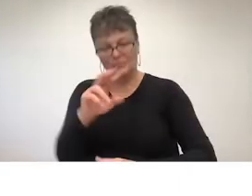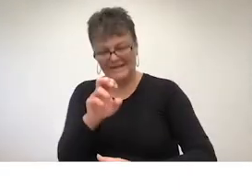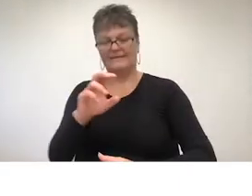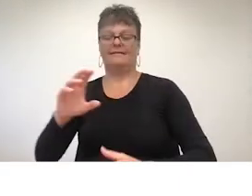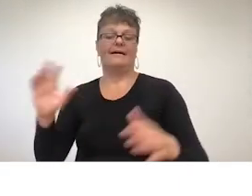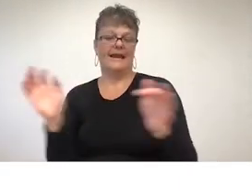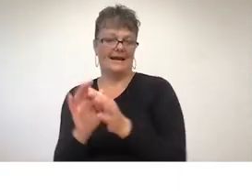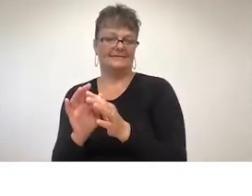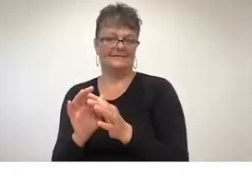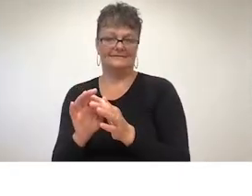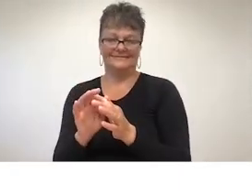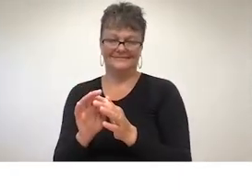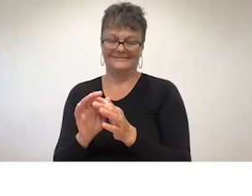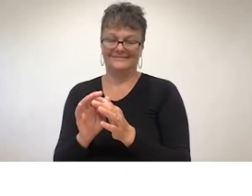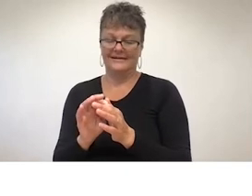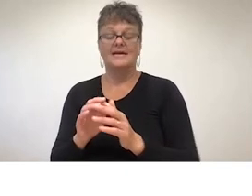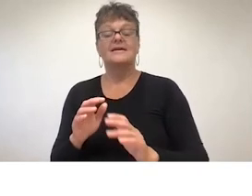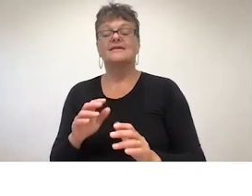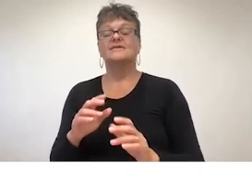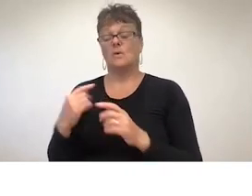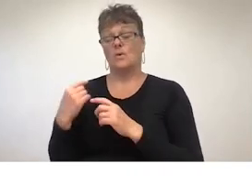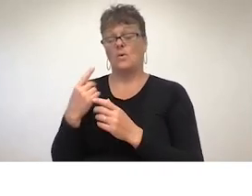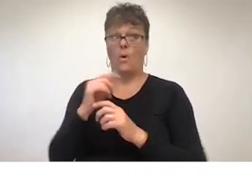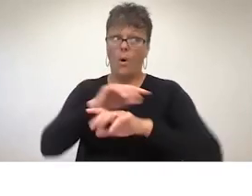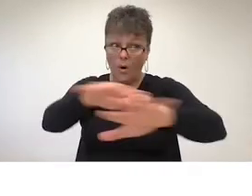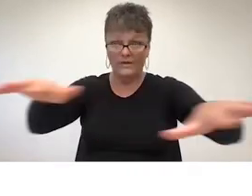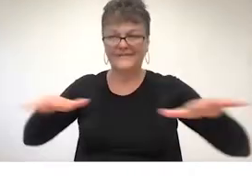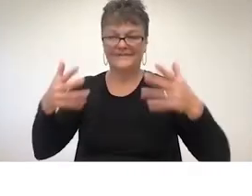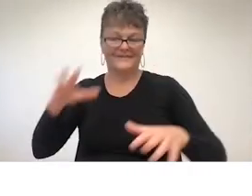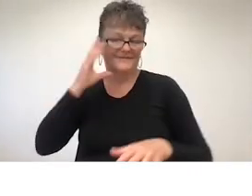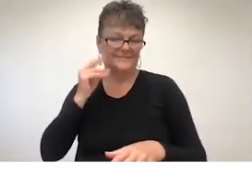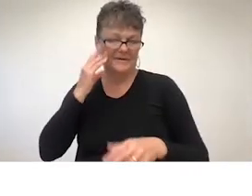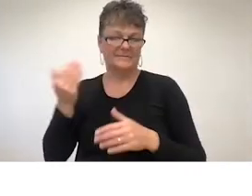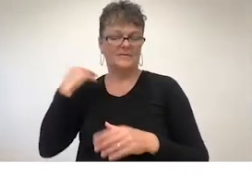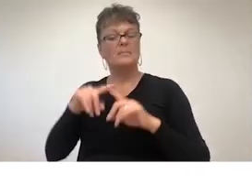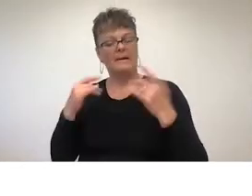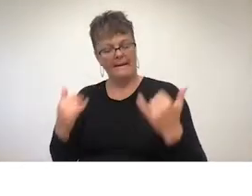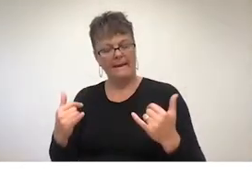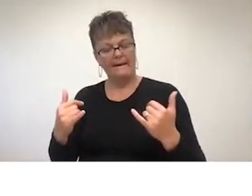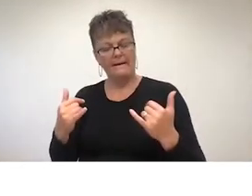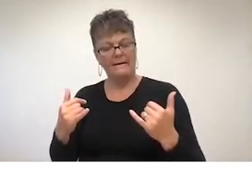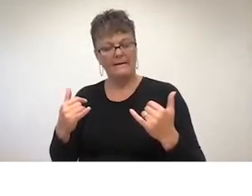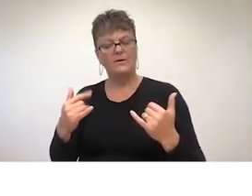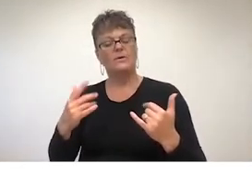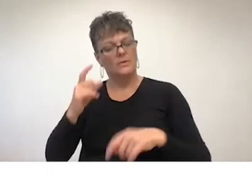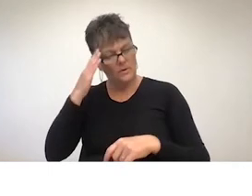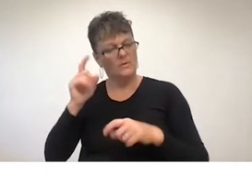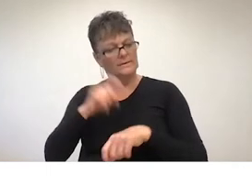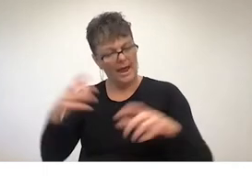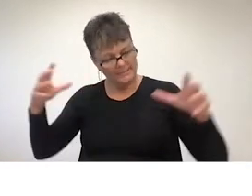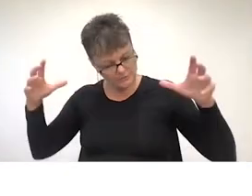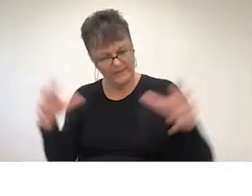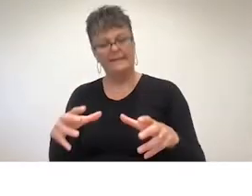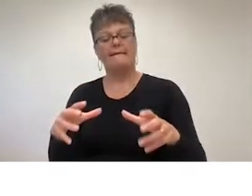that that this takes some intentionality and maybe a little different approach. I think about it this way.